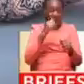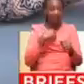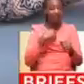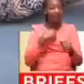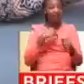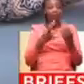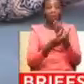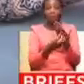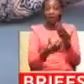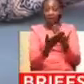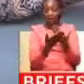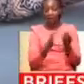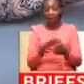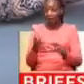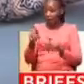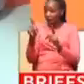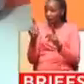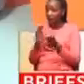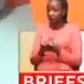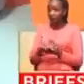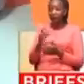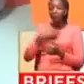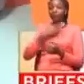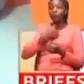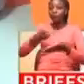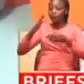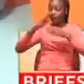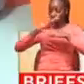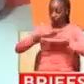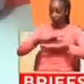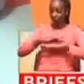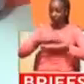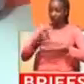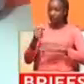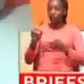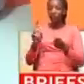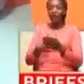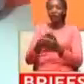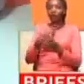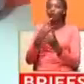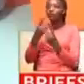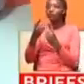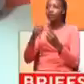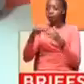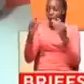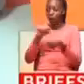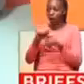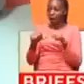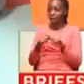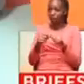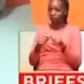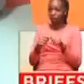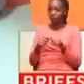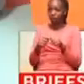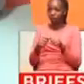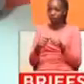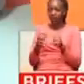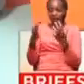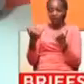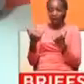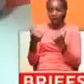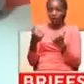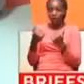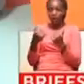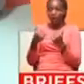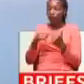no sacrifice. All right. I want us to take a short break, and when we return, I want us to talk a little bit more about now the fact that you did not